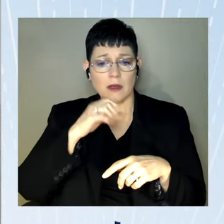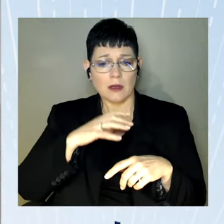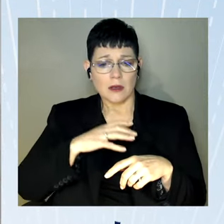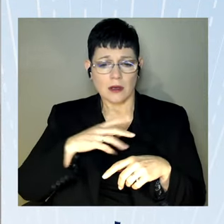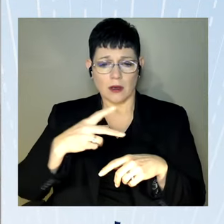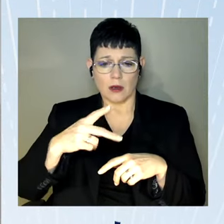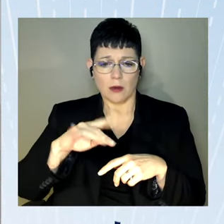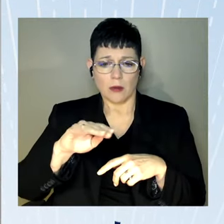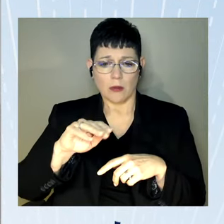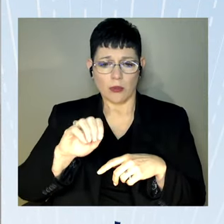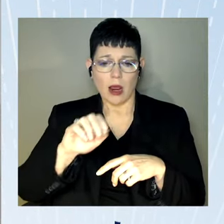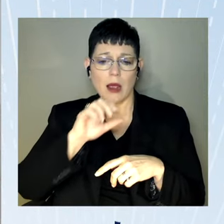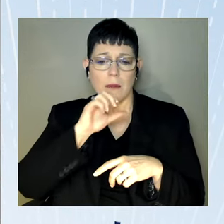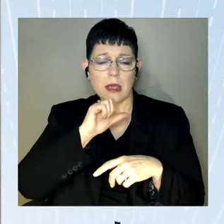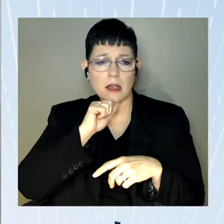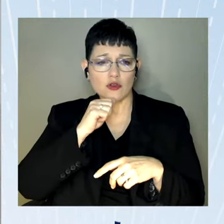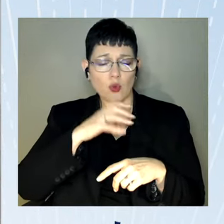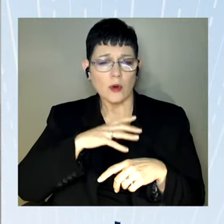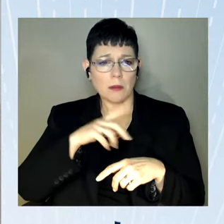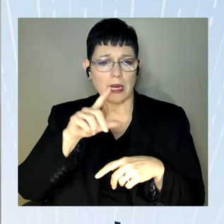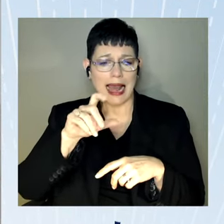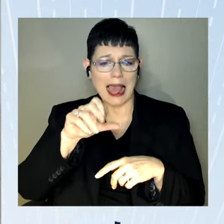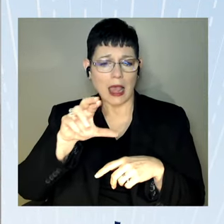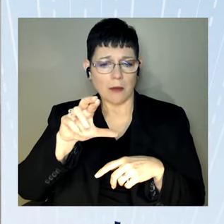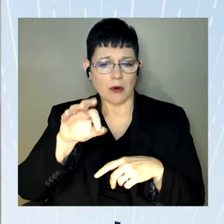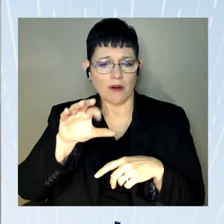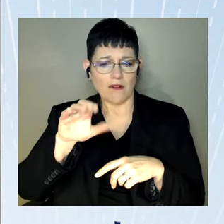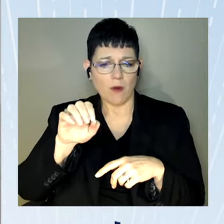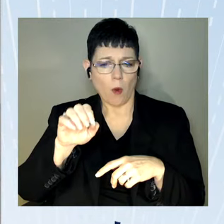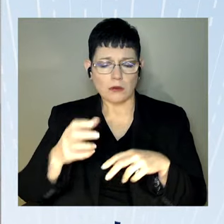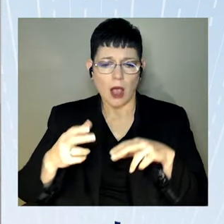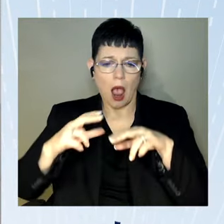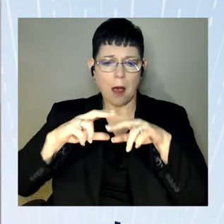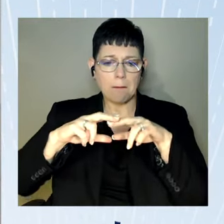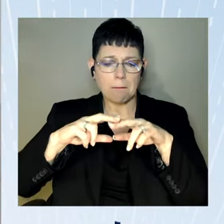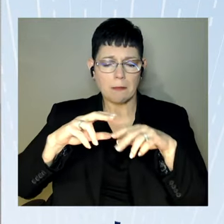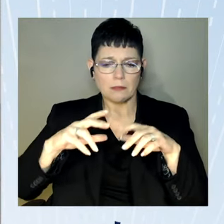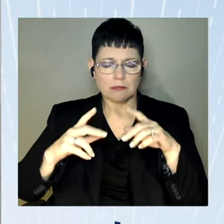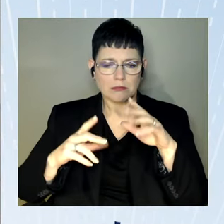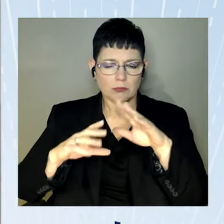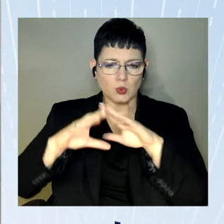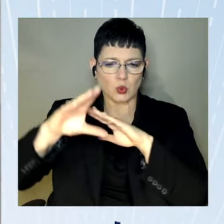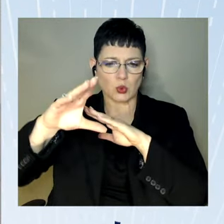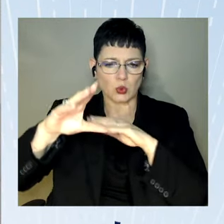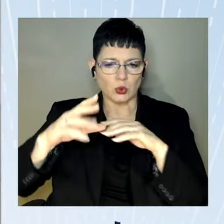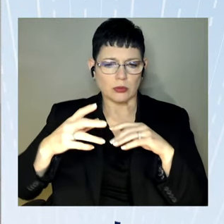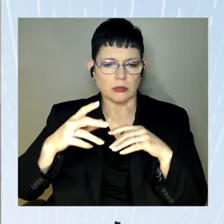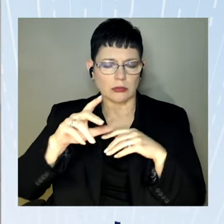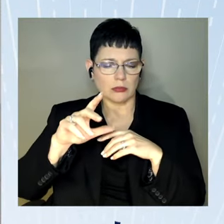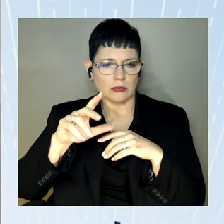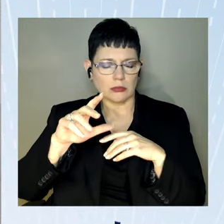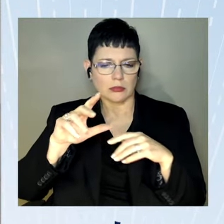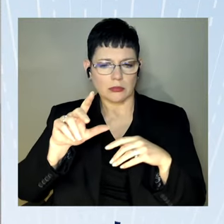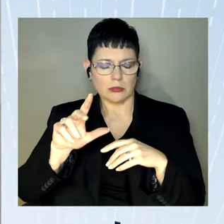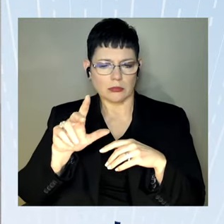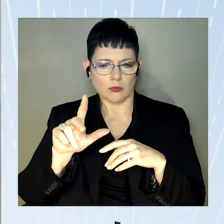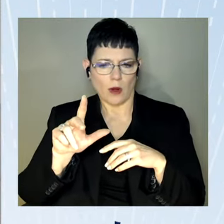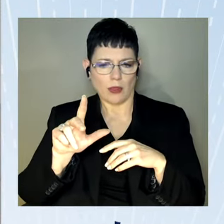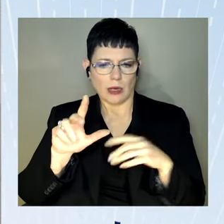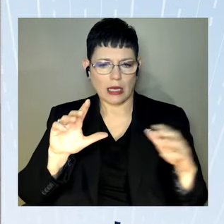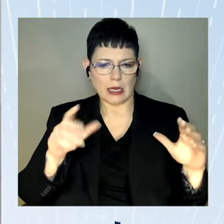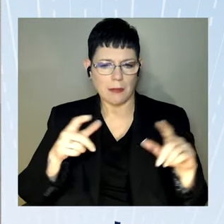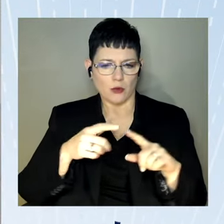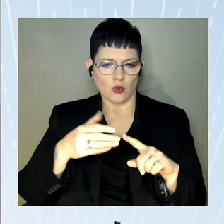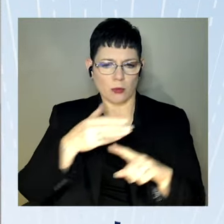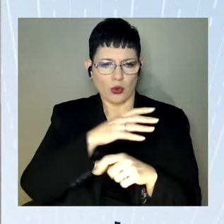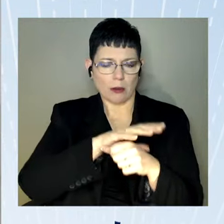a record high in 2023 above its pre-pandemic level. And it is so much